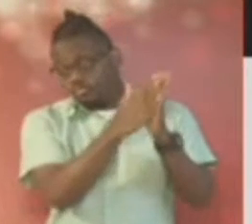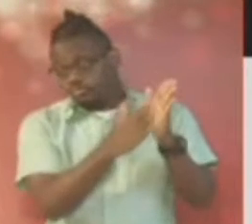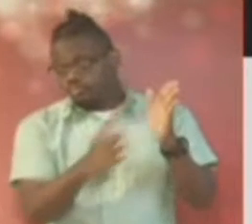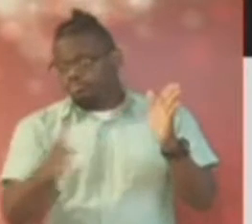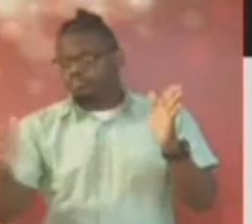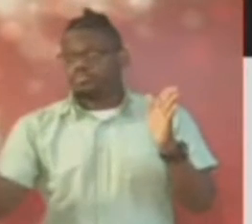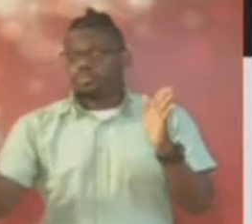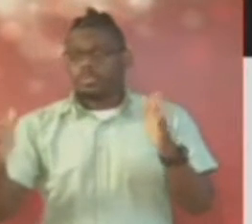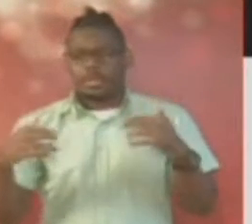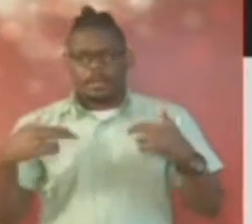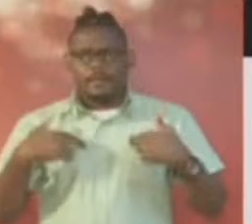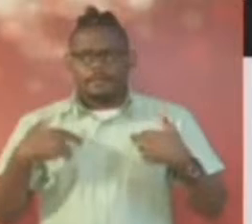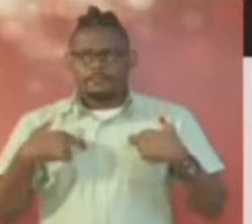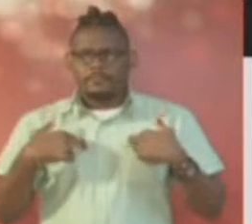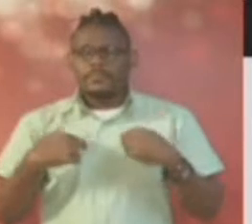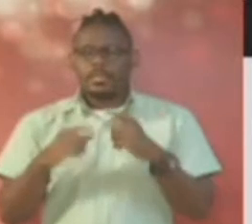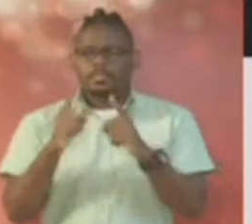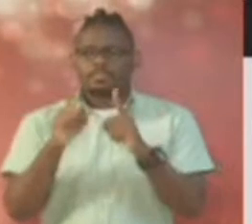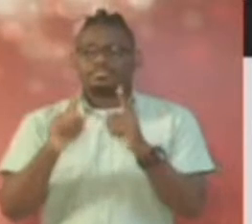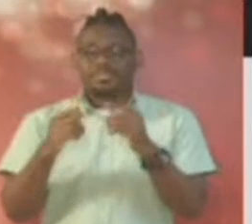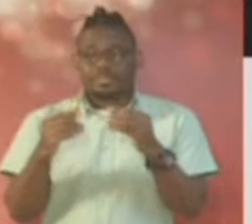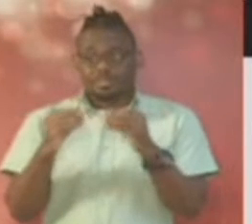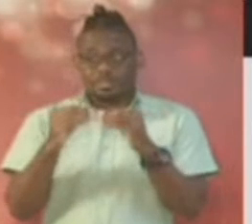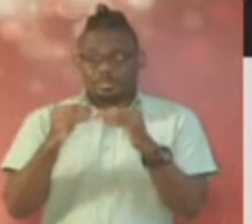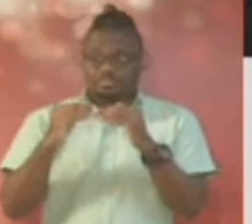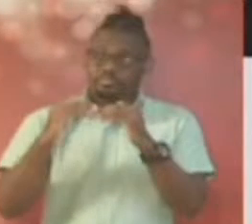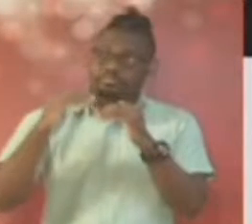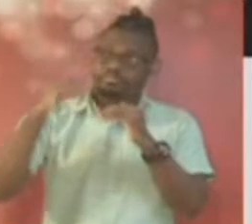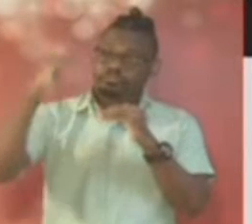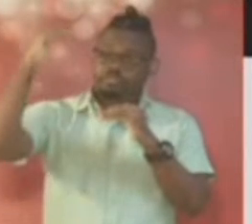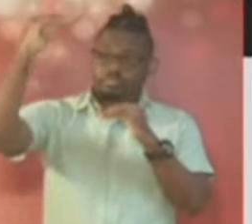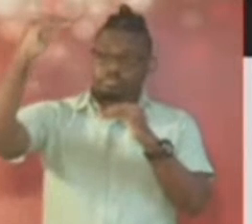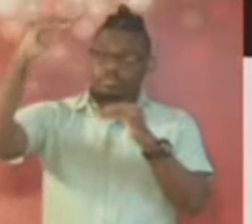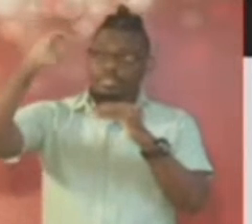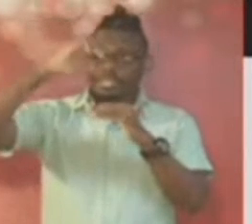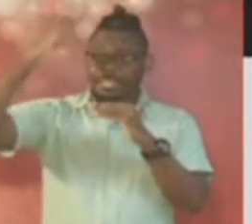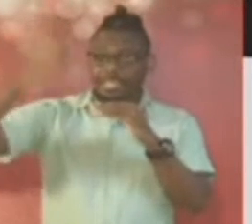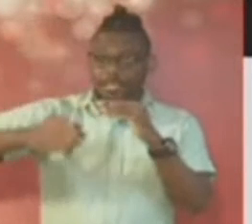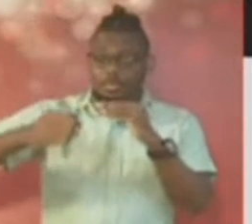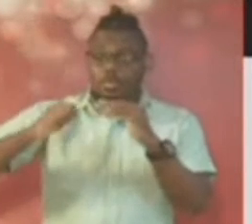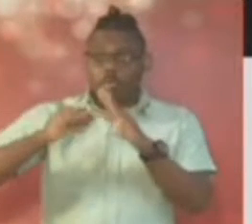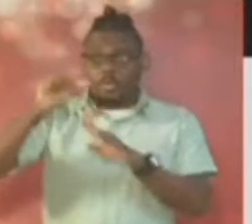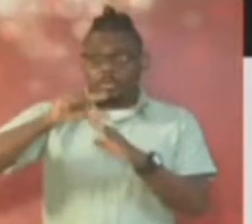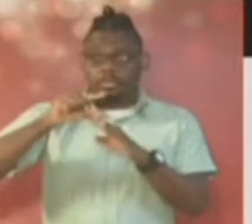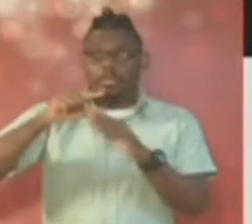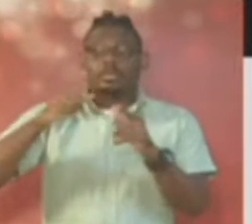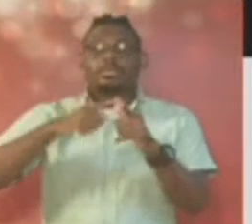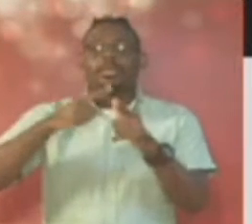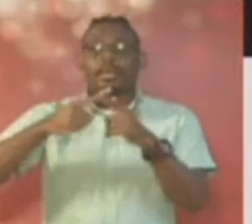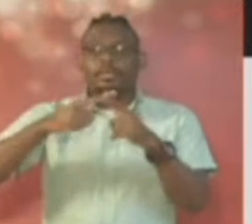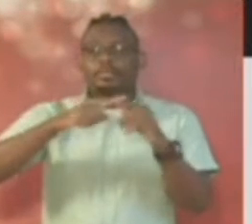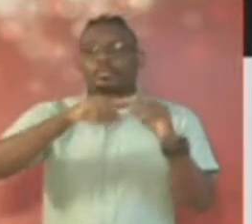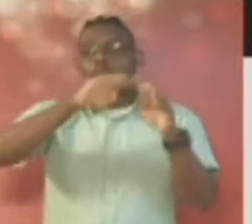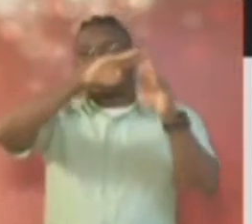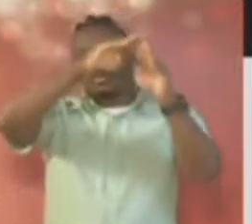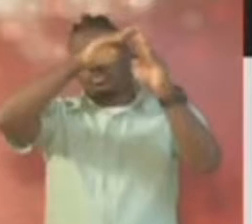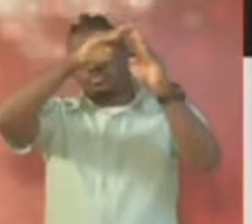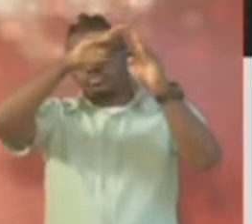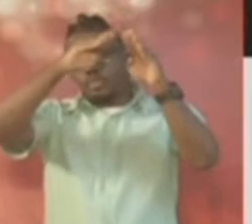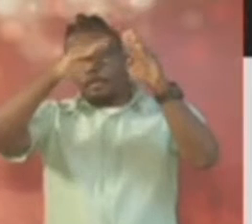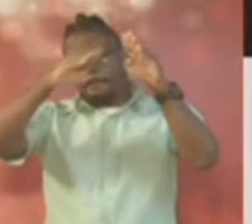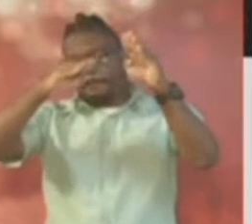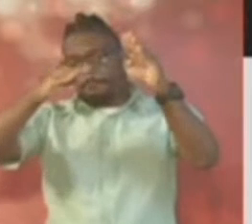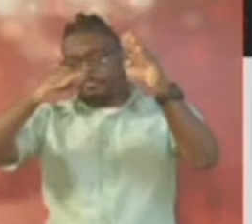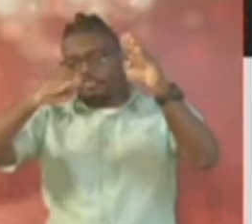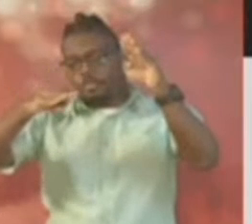that peak at the sort of the end of August and moved slowly downward through the month of September to have almost